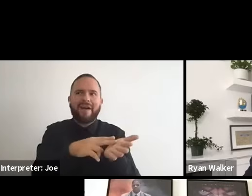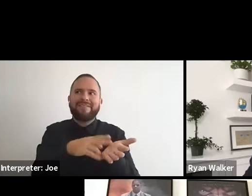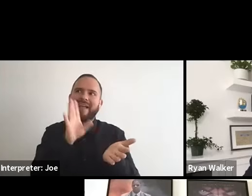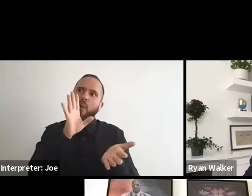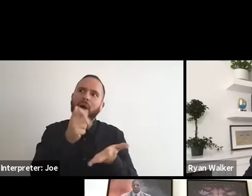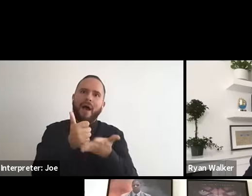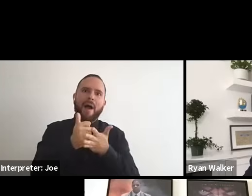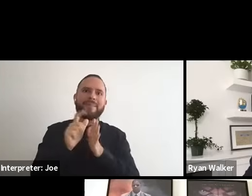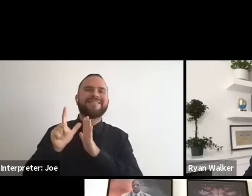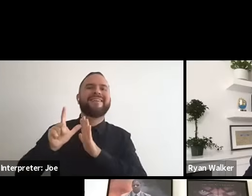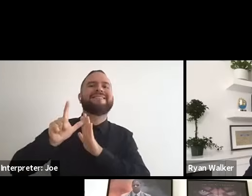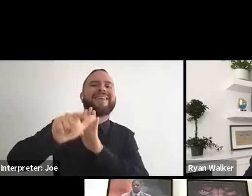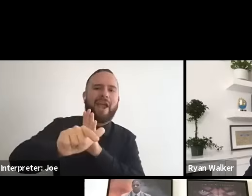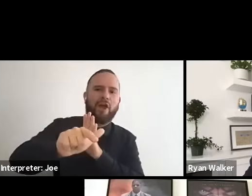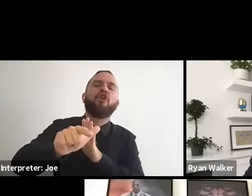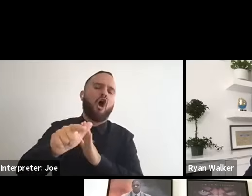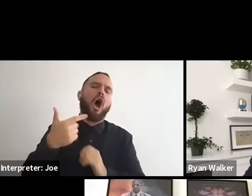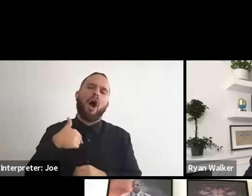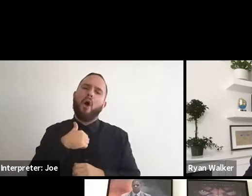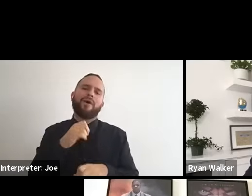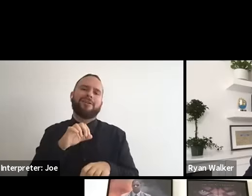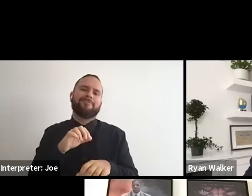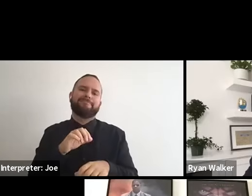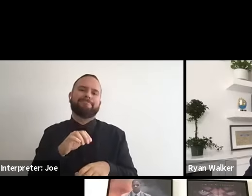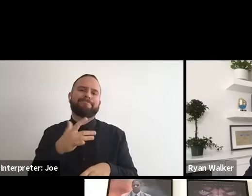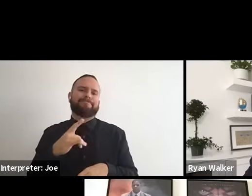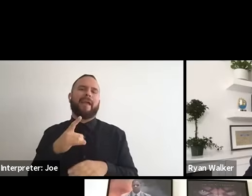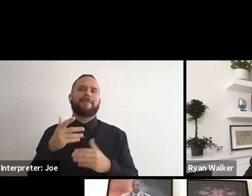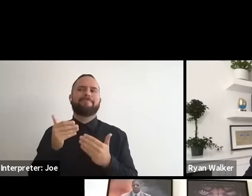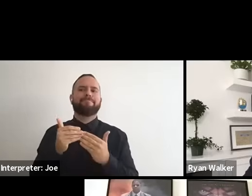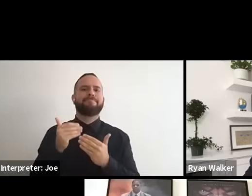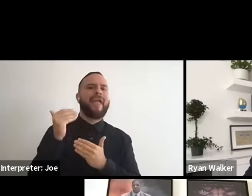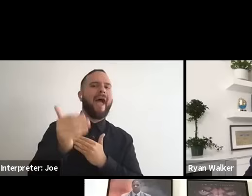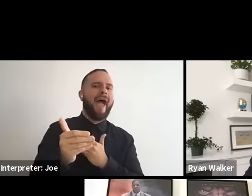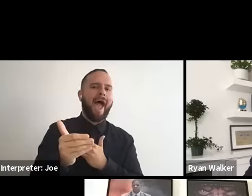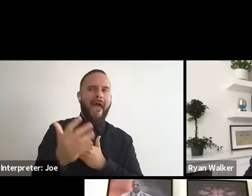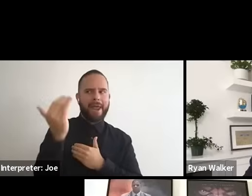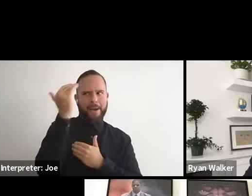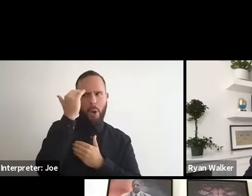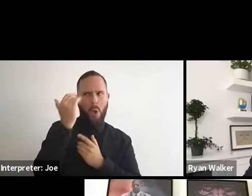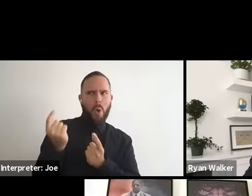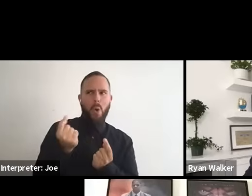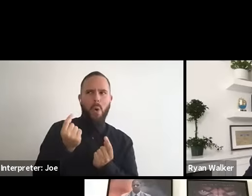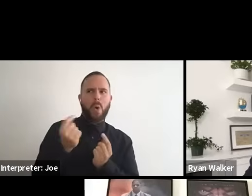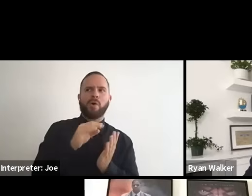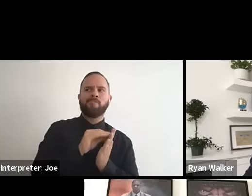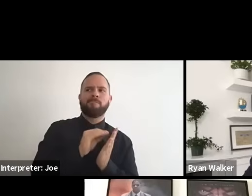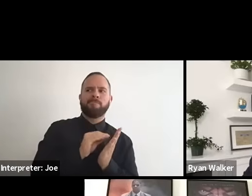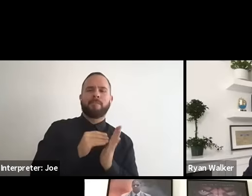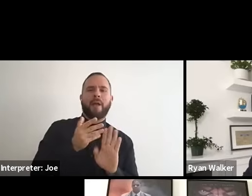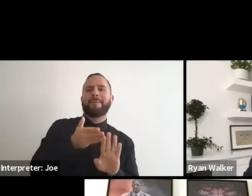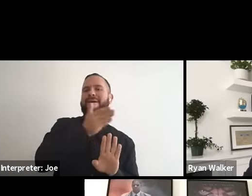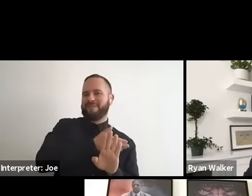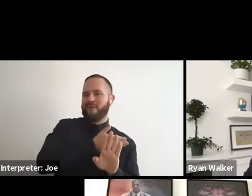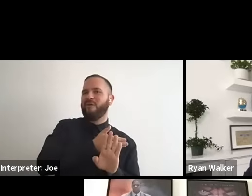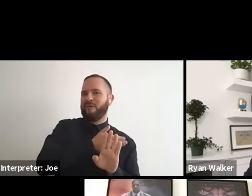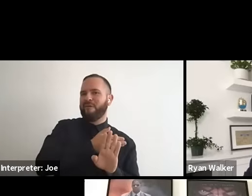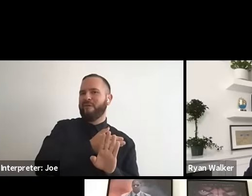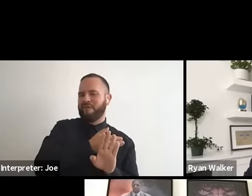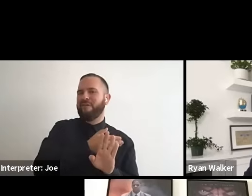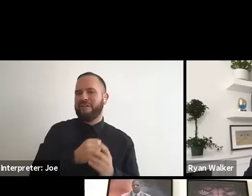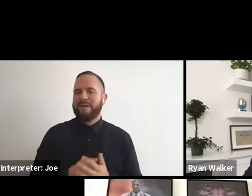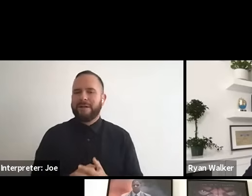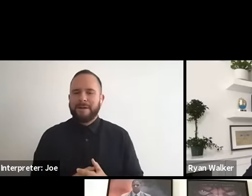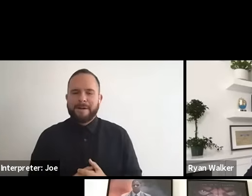the fact easier. We always like to be kind of in the know, in the ground when these contracts are being constructed and put